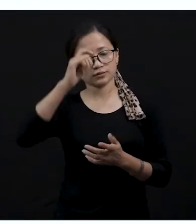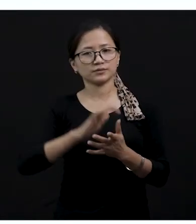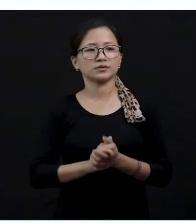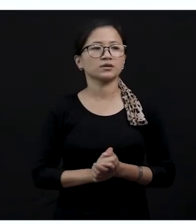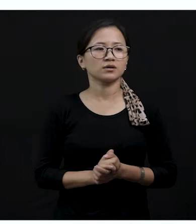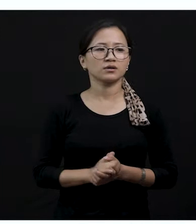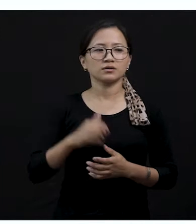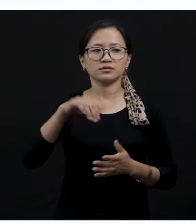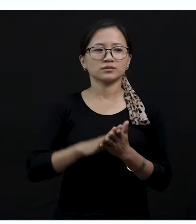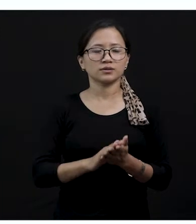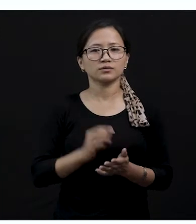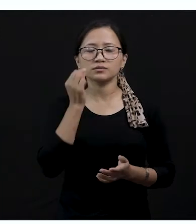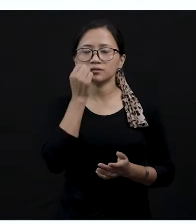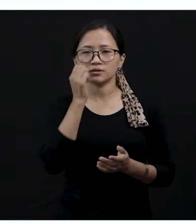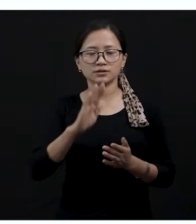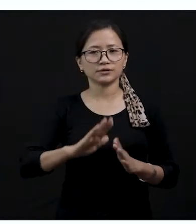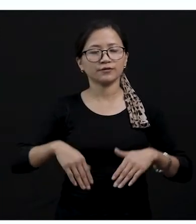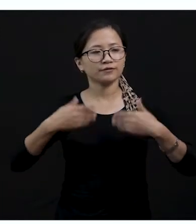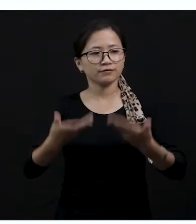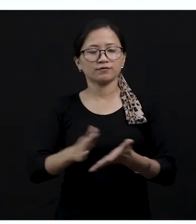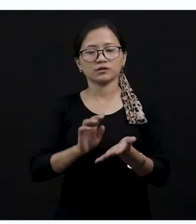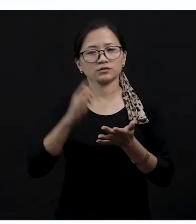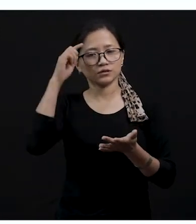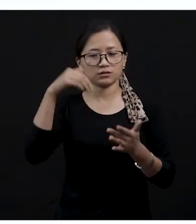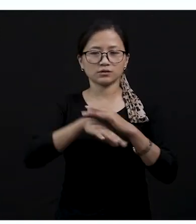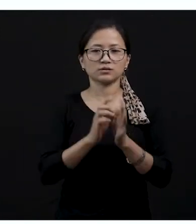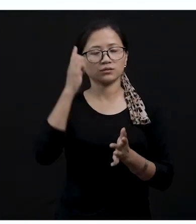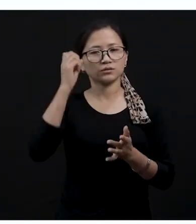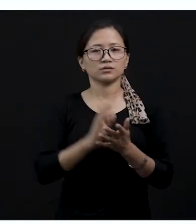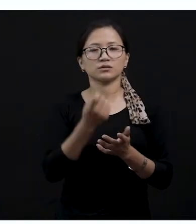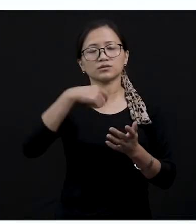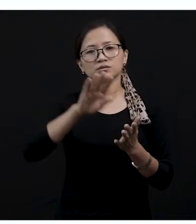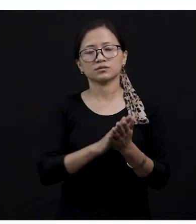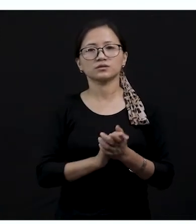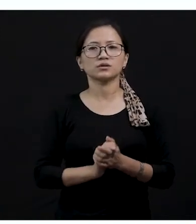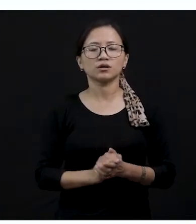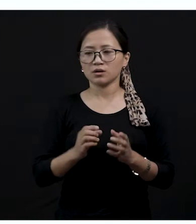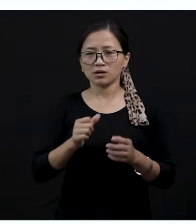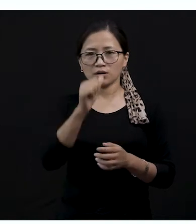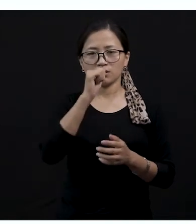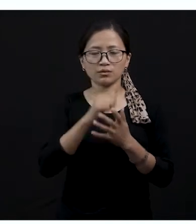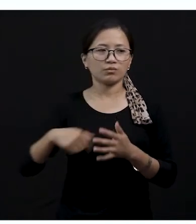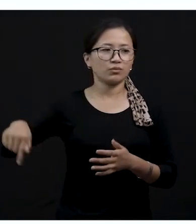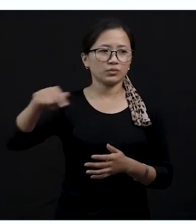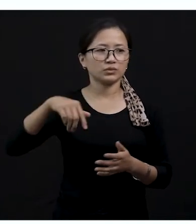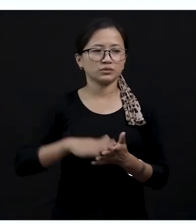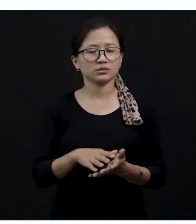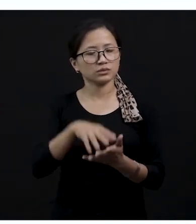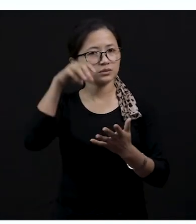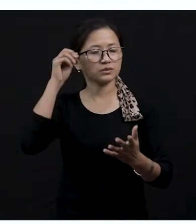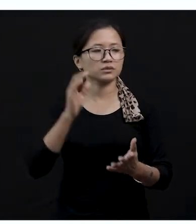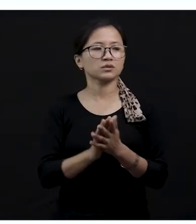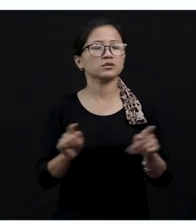is Daddy Fell into the Pond. Okay, this is a poem and today we are going to learn the